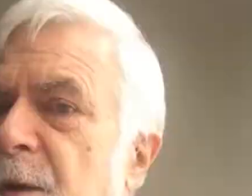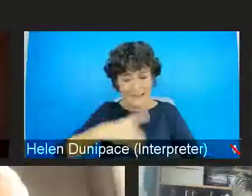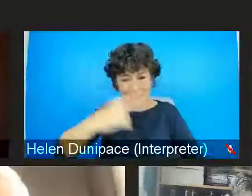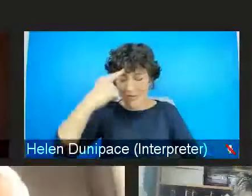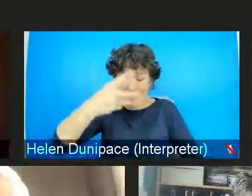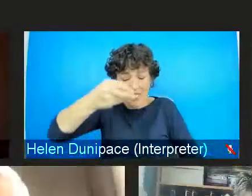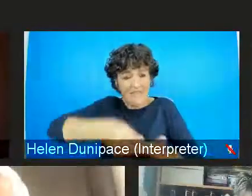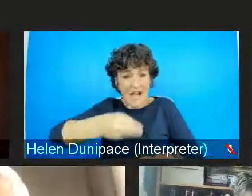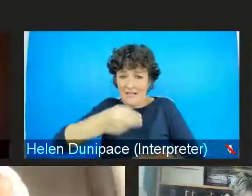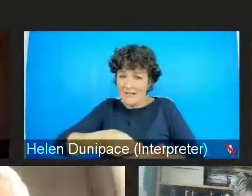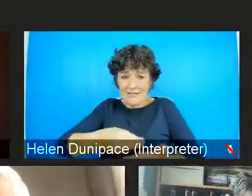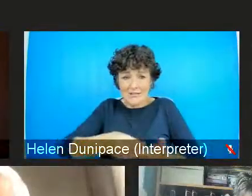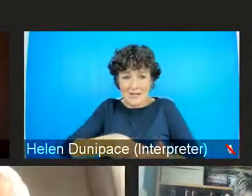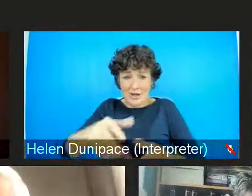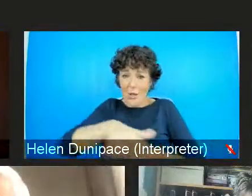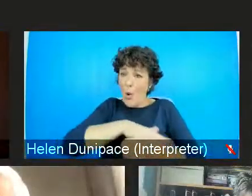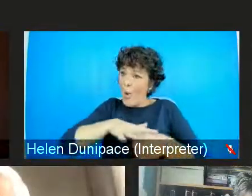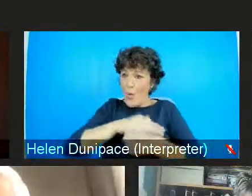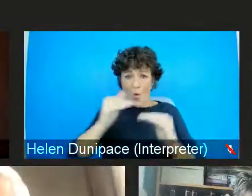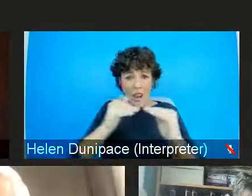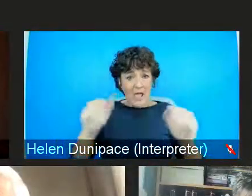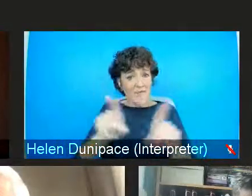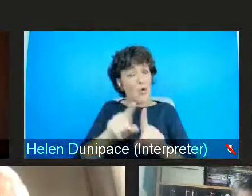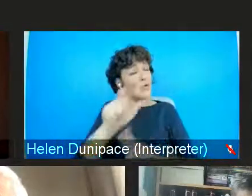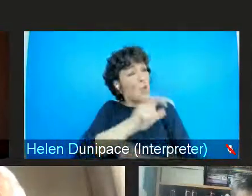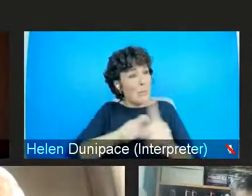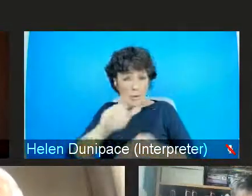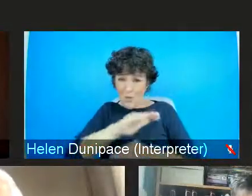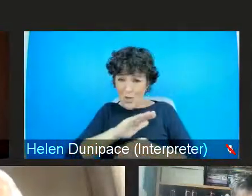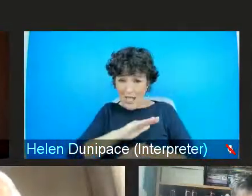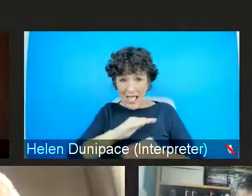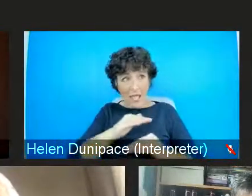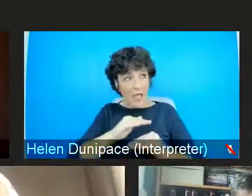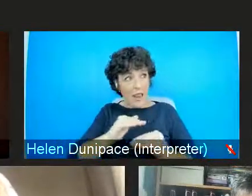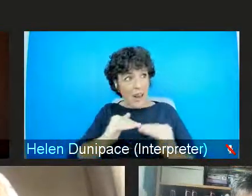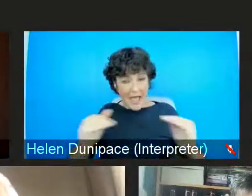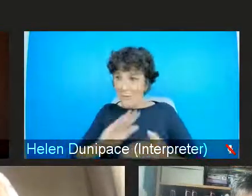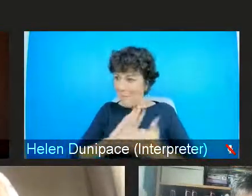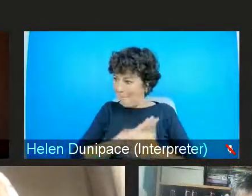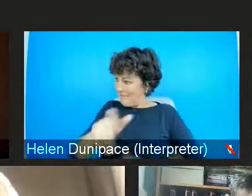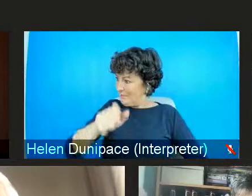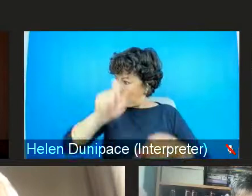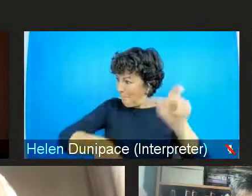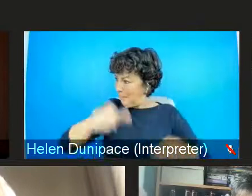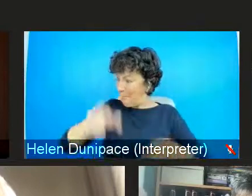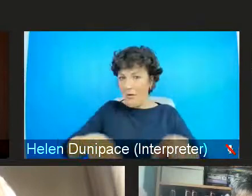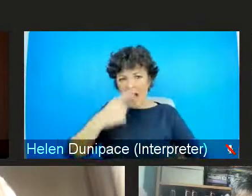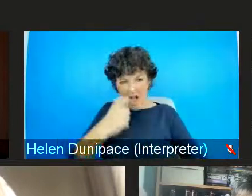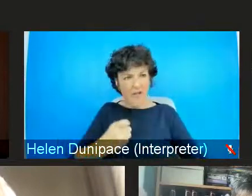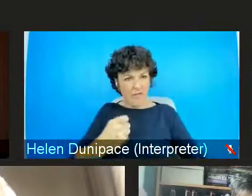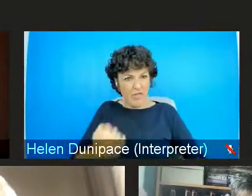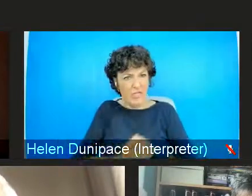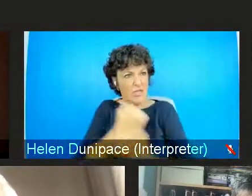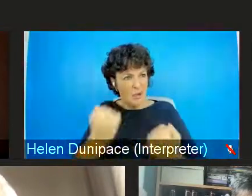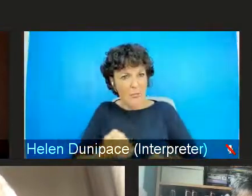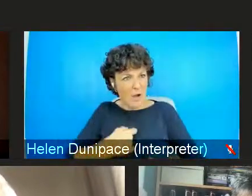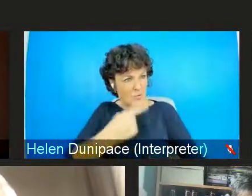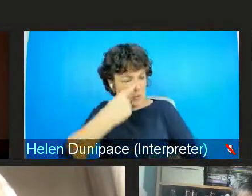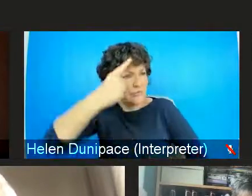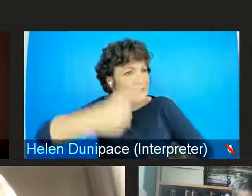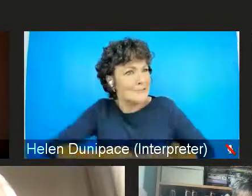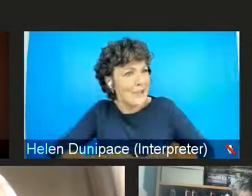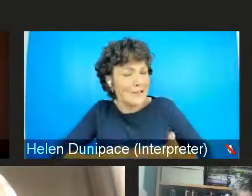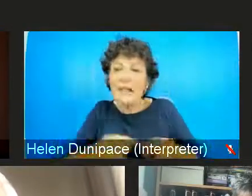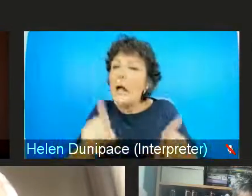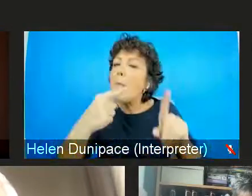the local authority and community level, so that people have the autonomy and the ability to take action in a